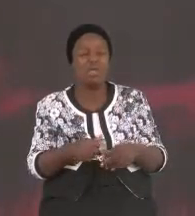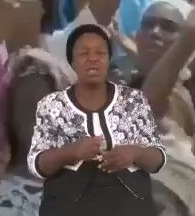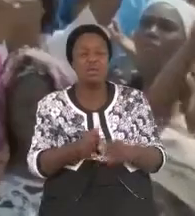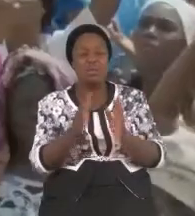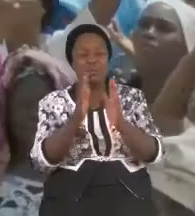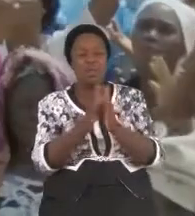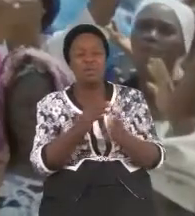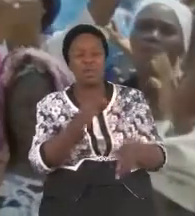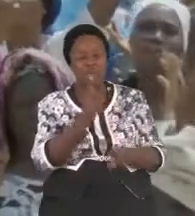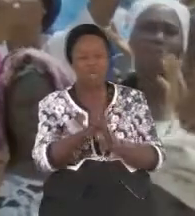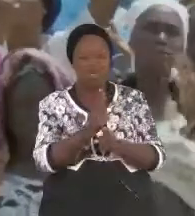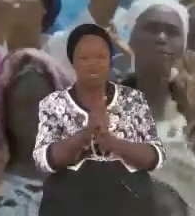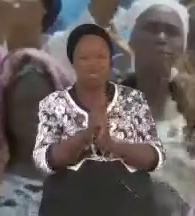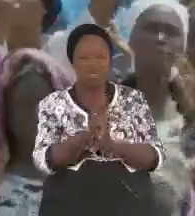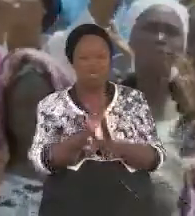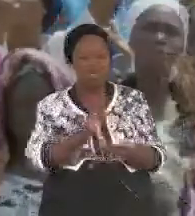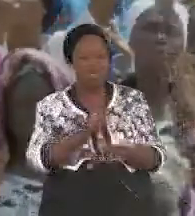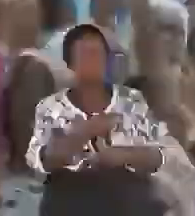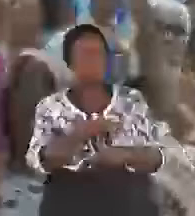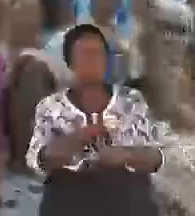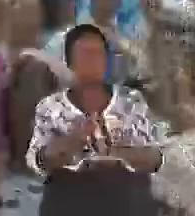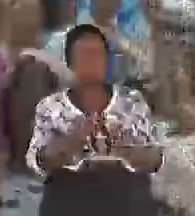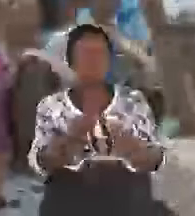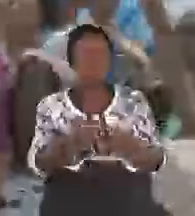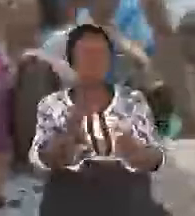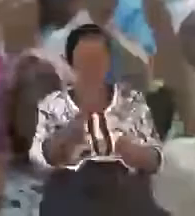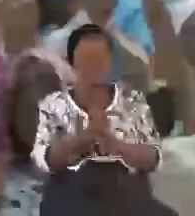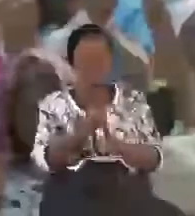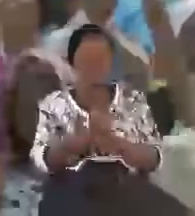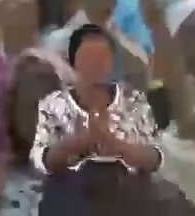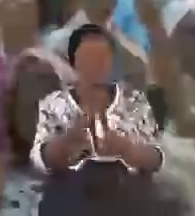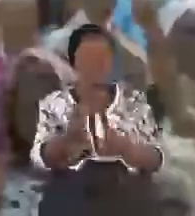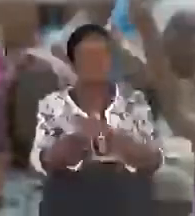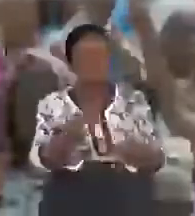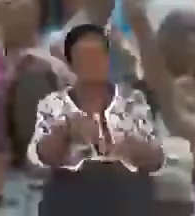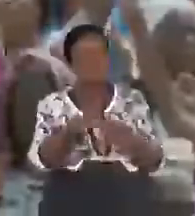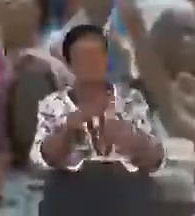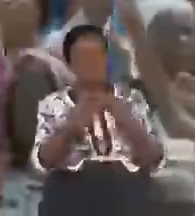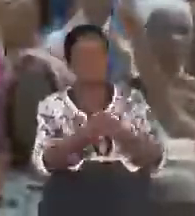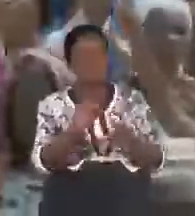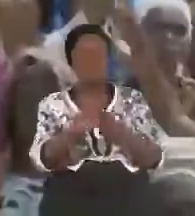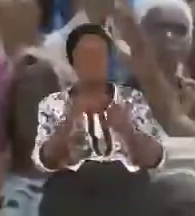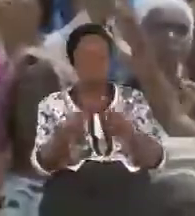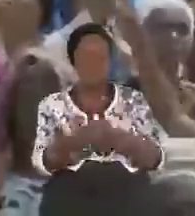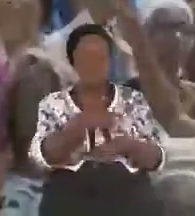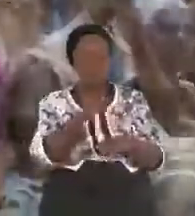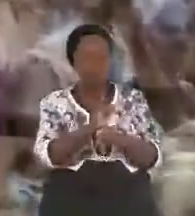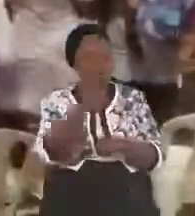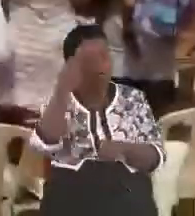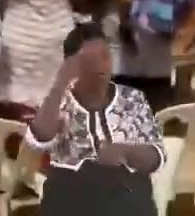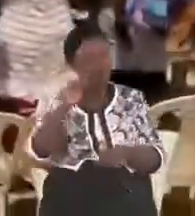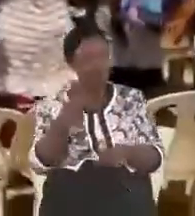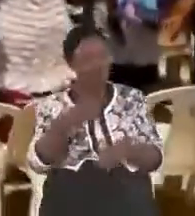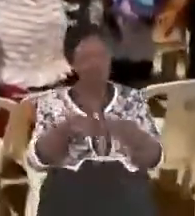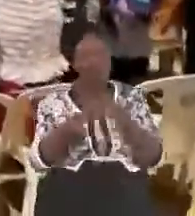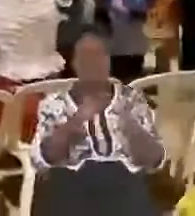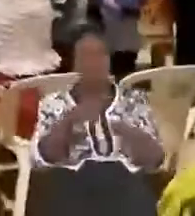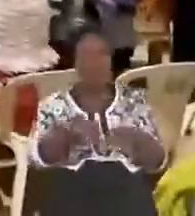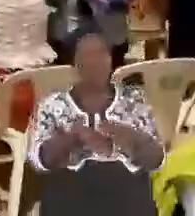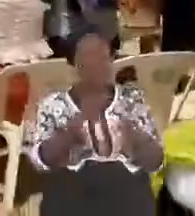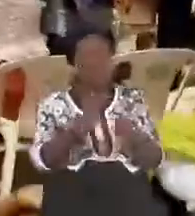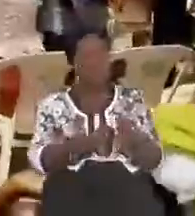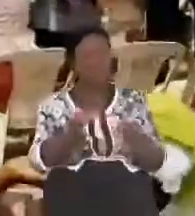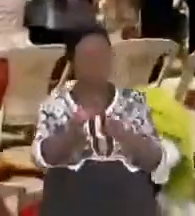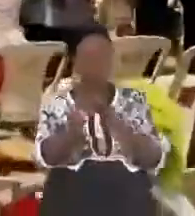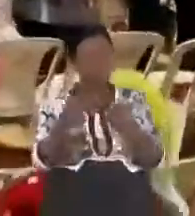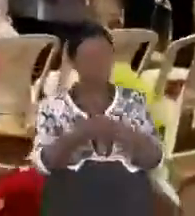Amen. And avail in every situation. Amen. And as you're sending us forth to go and do what you did when